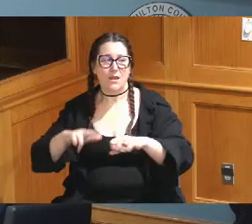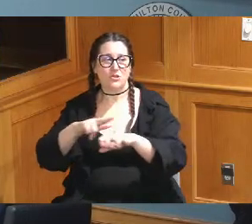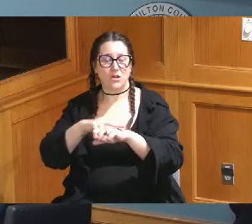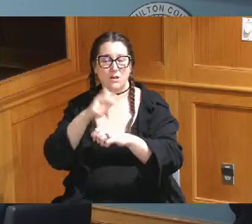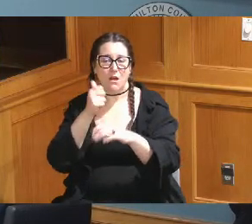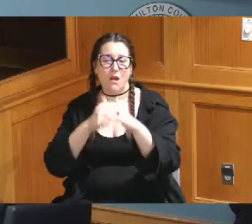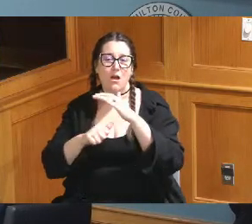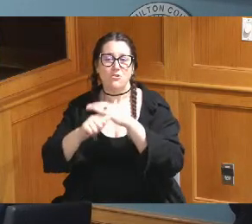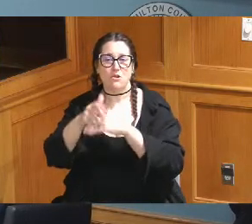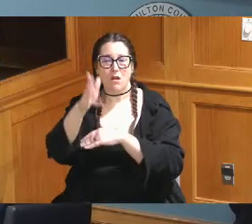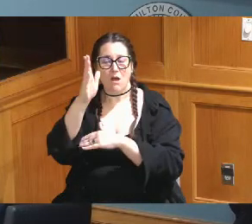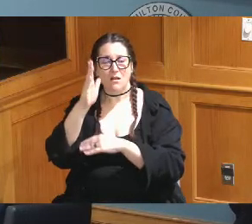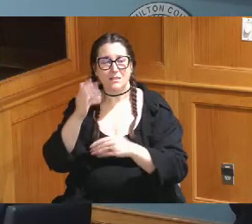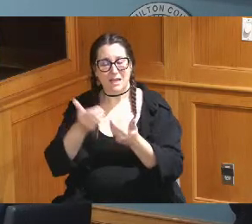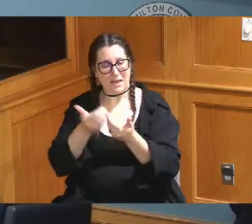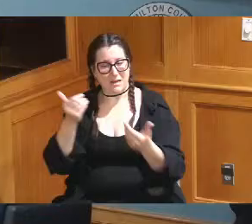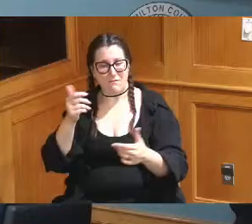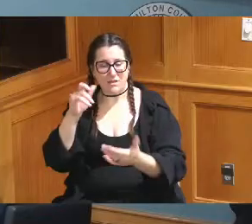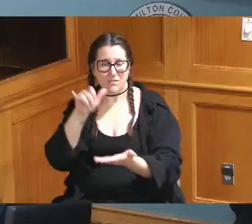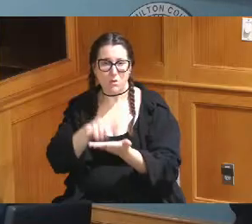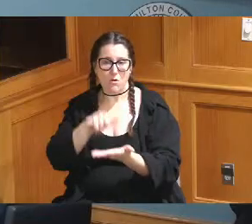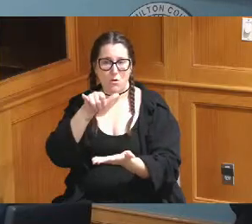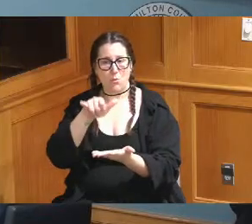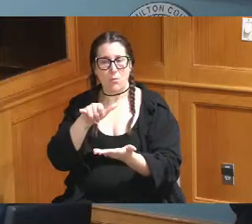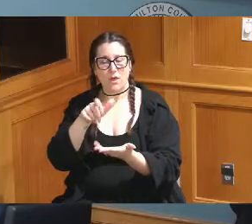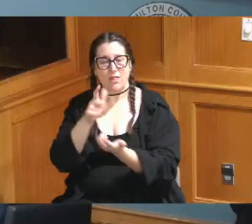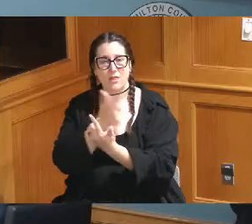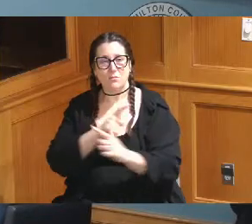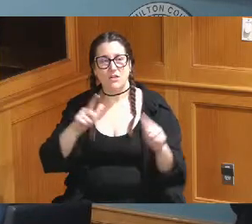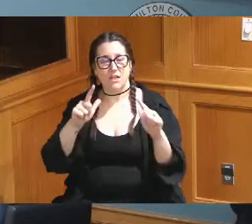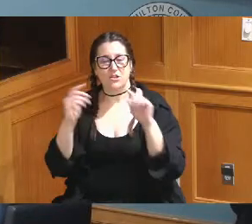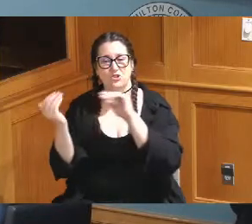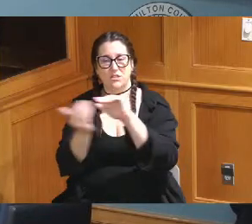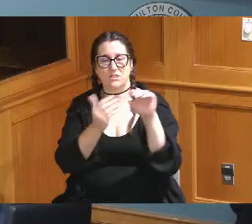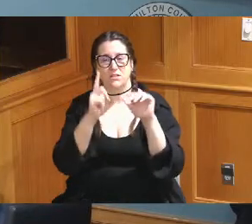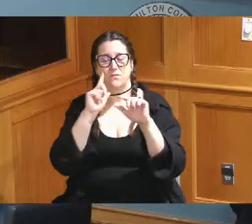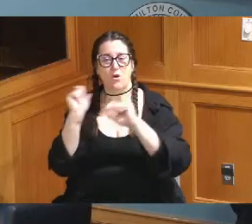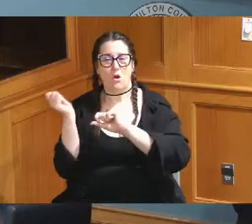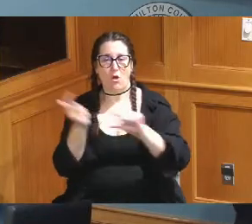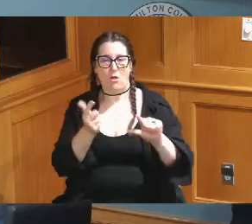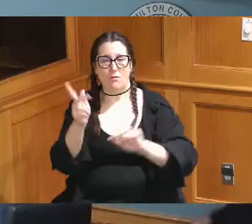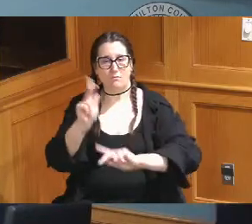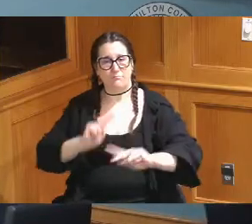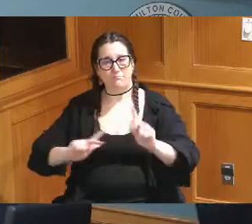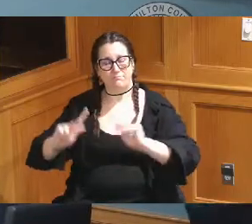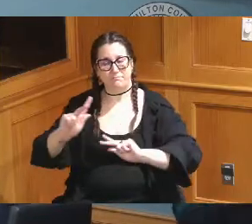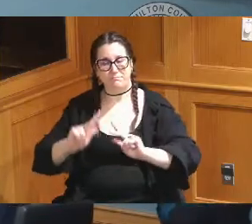one nation, under God, indivisible, with liberty and justice for all.